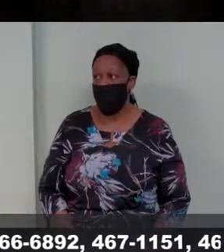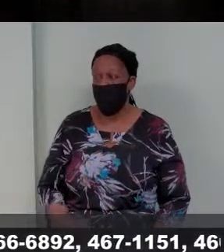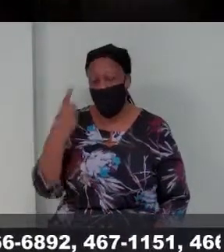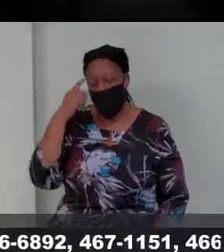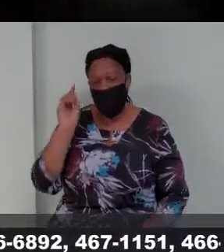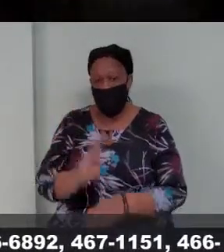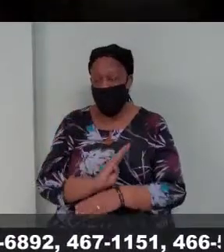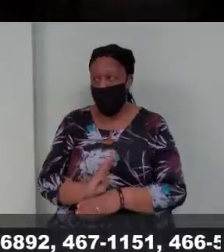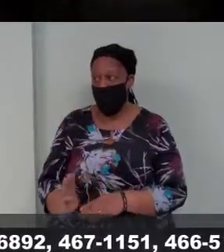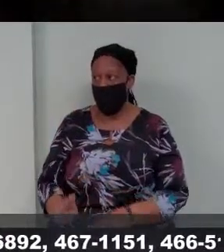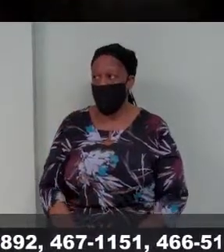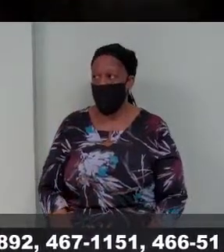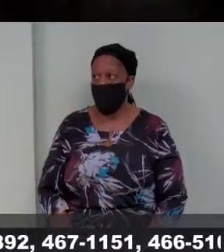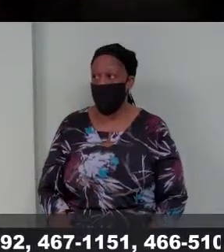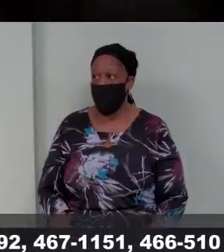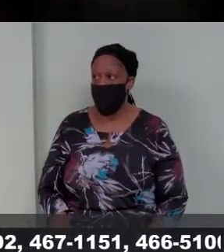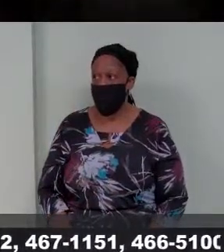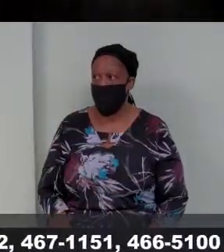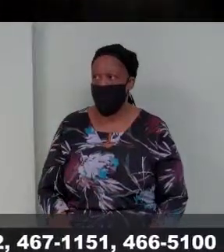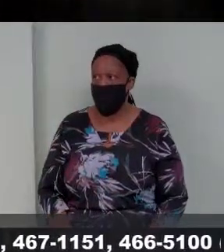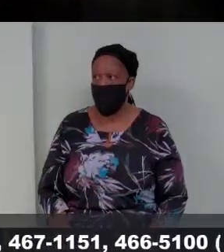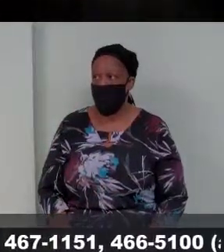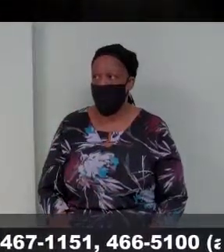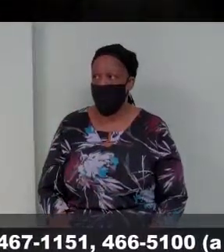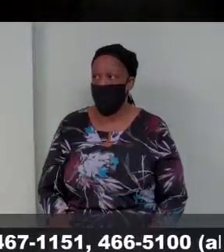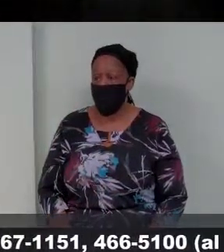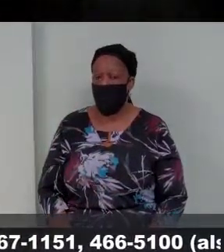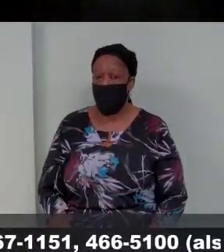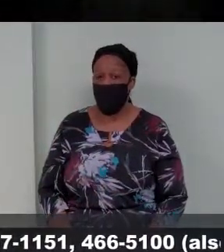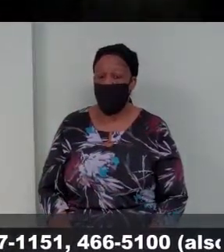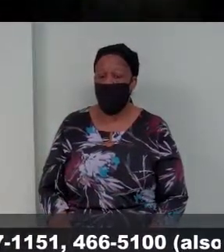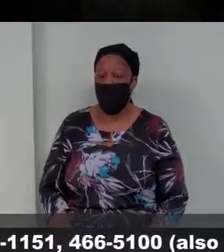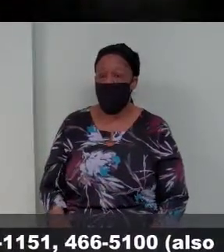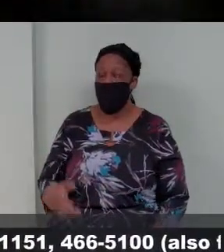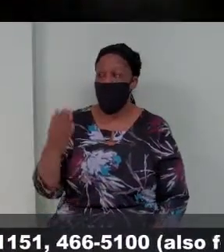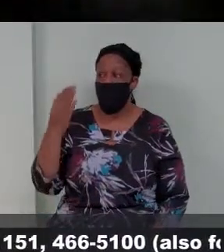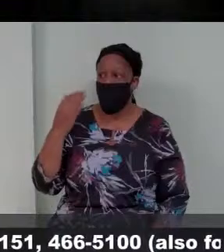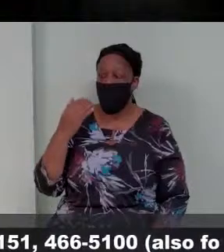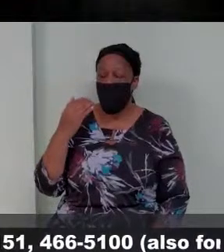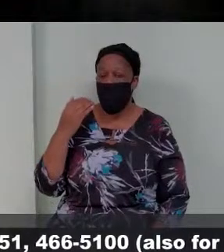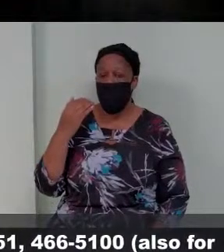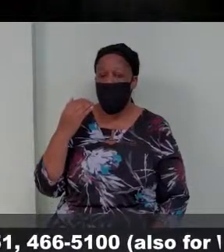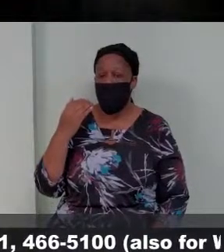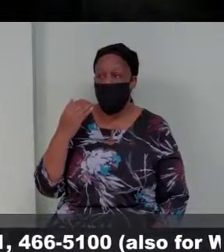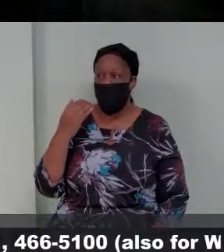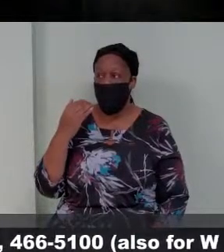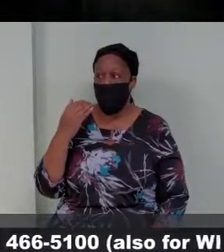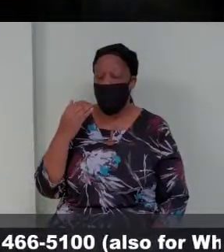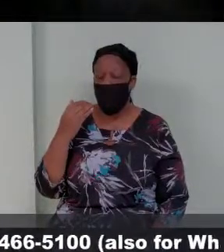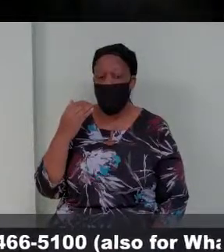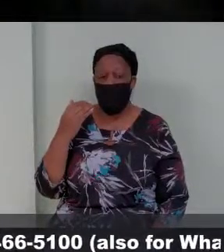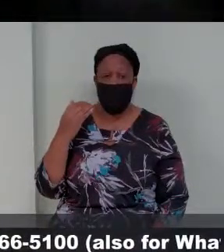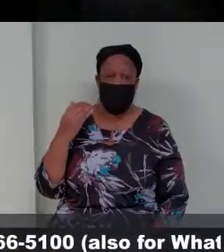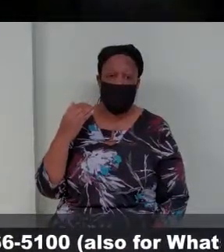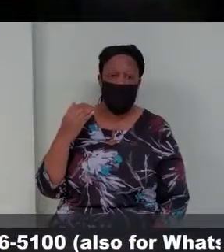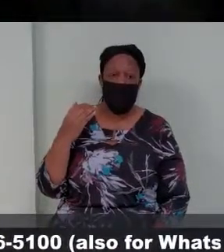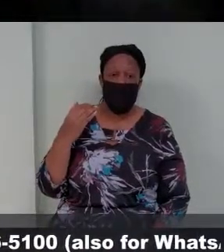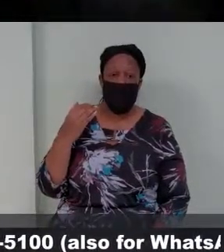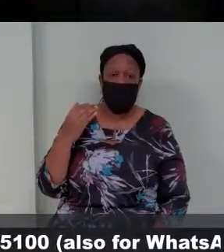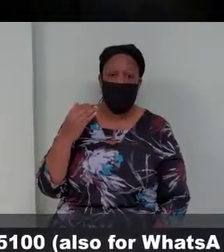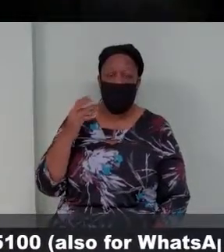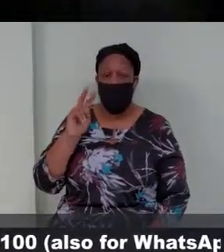pinpointed the source or type of fish causing the outbreak of fish poisoning?